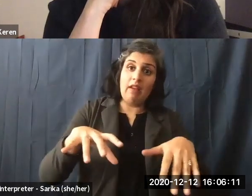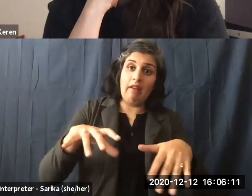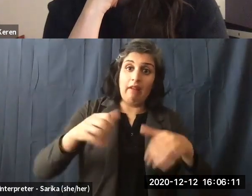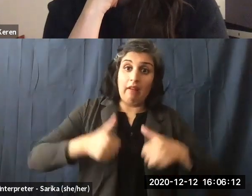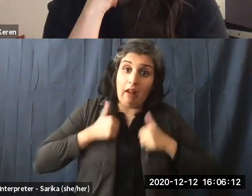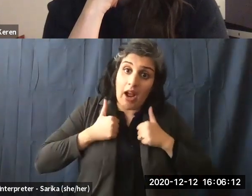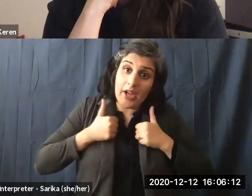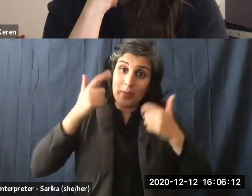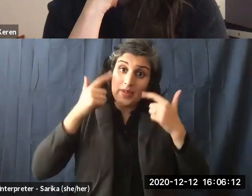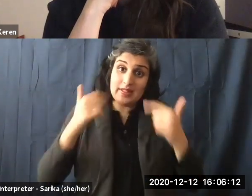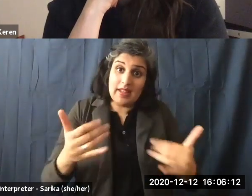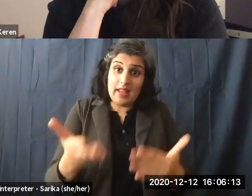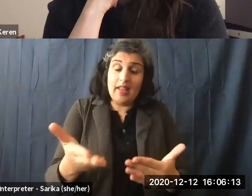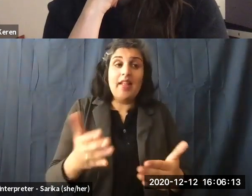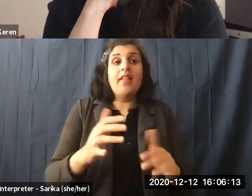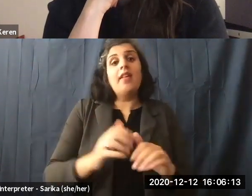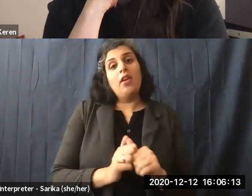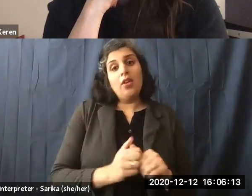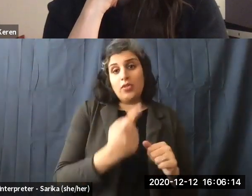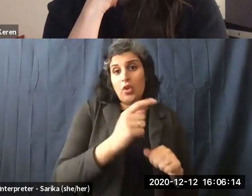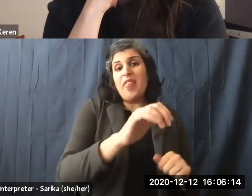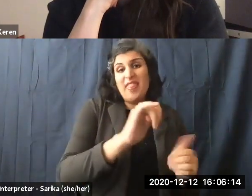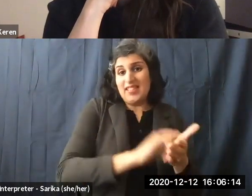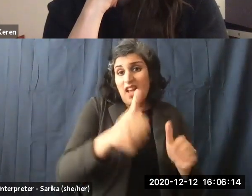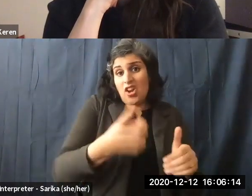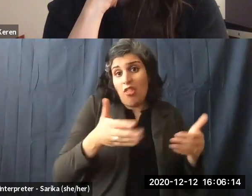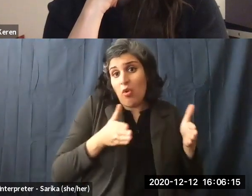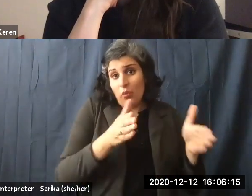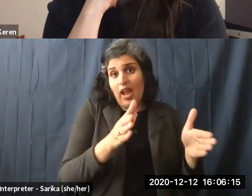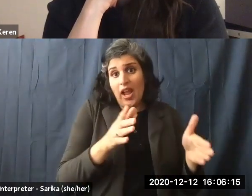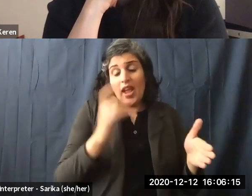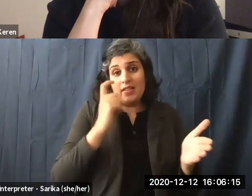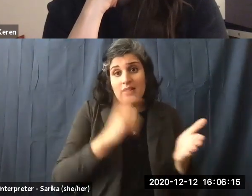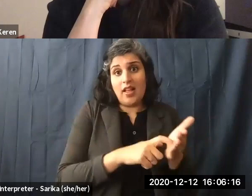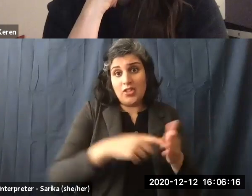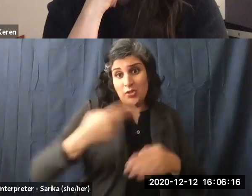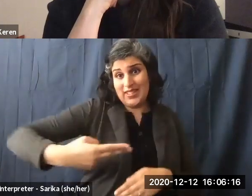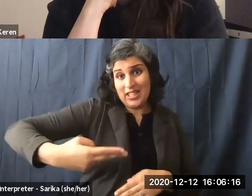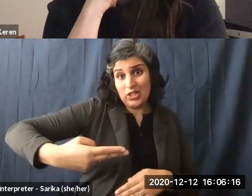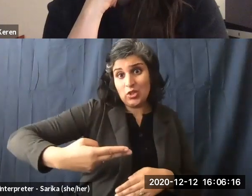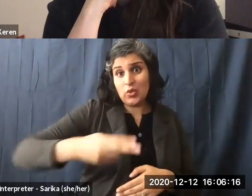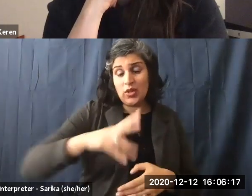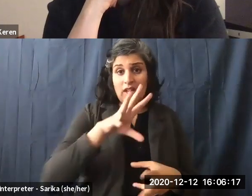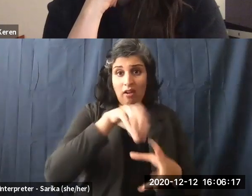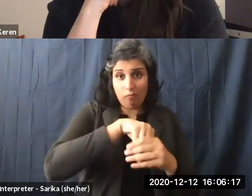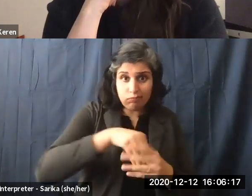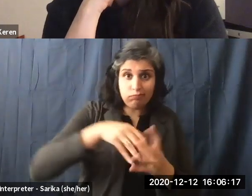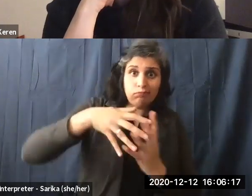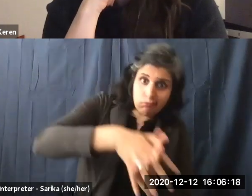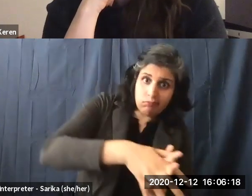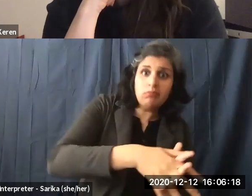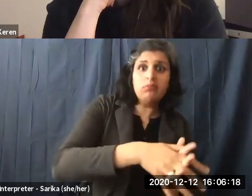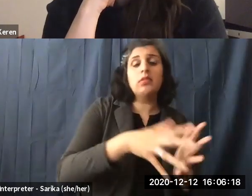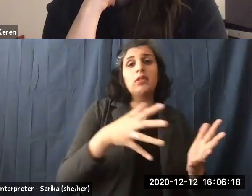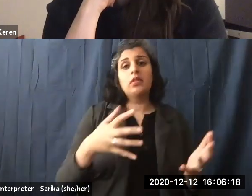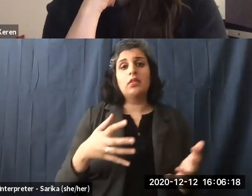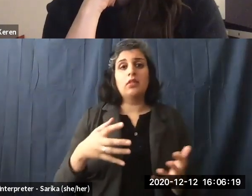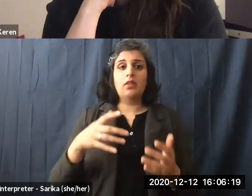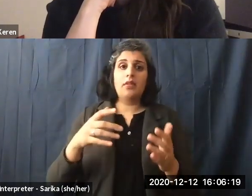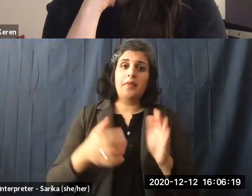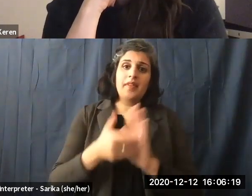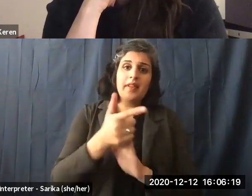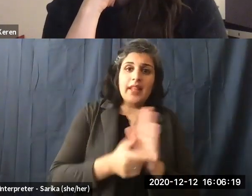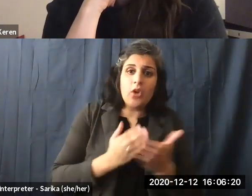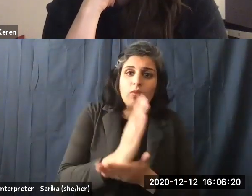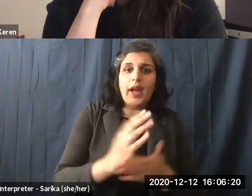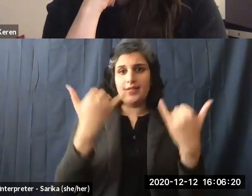absolutely. We need to acknowledge treaties, but we also need to acknowledge those histories on the land that convey legal rights in the present. And, you know, in the place